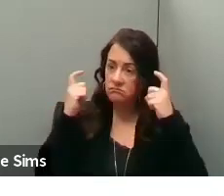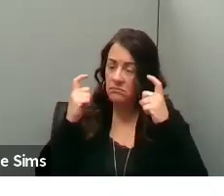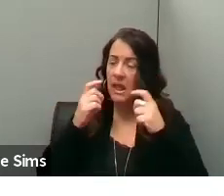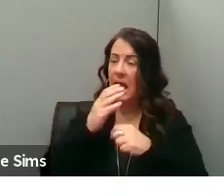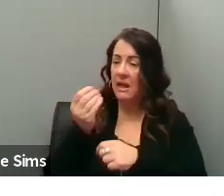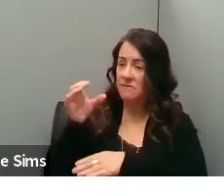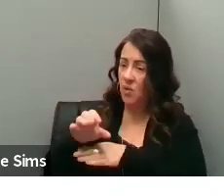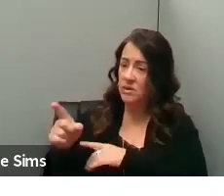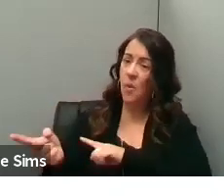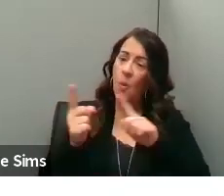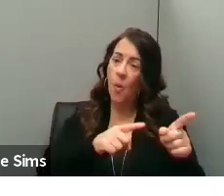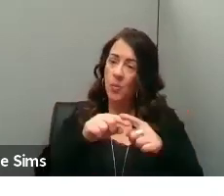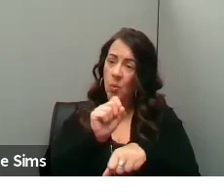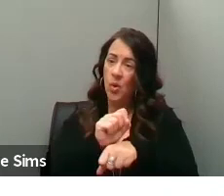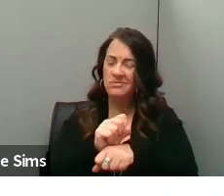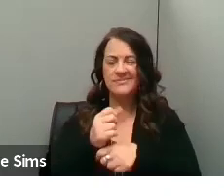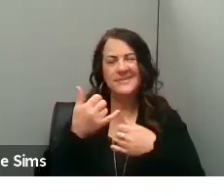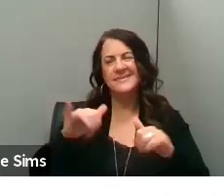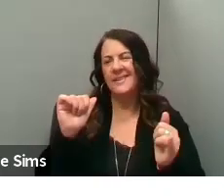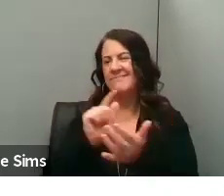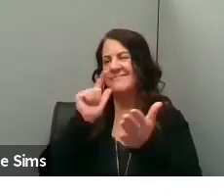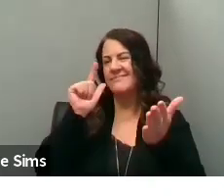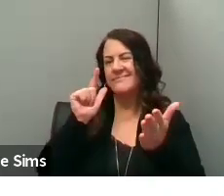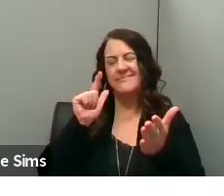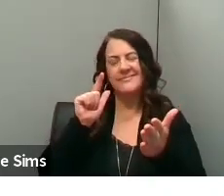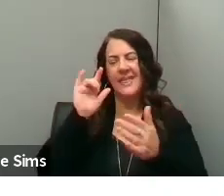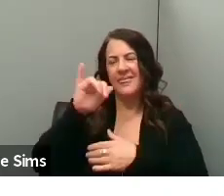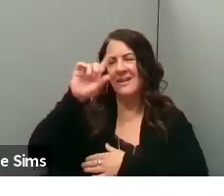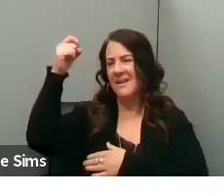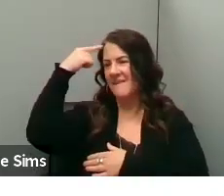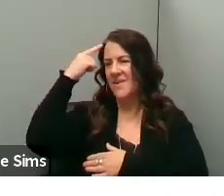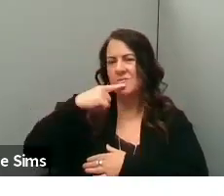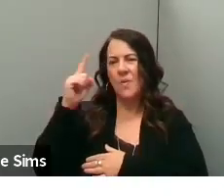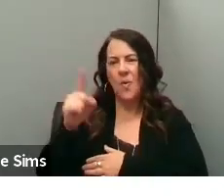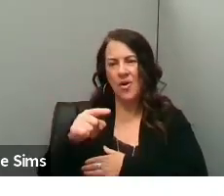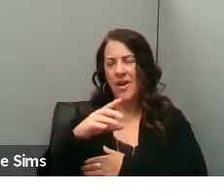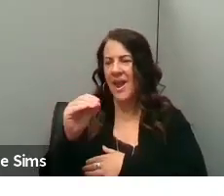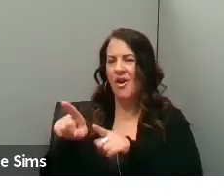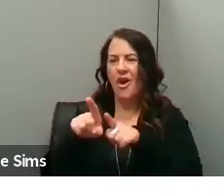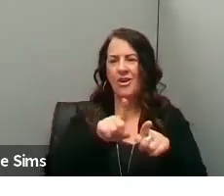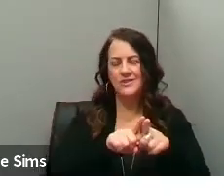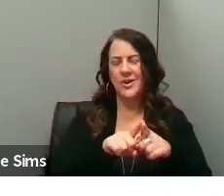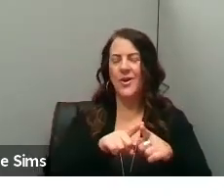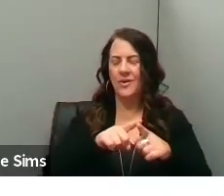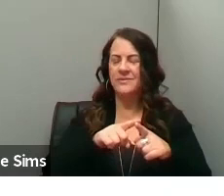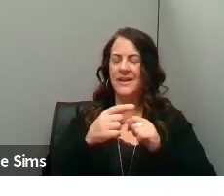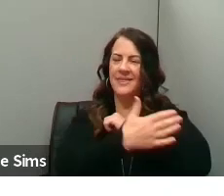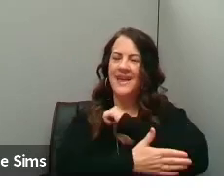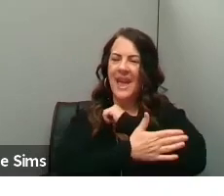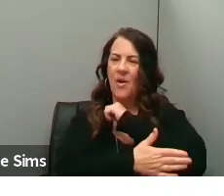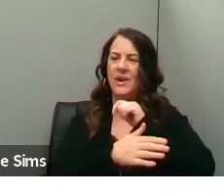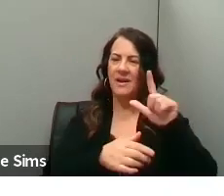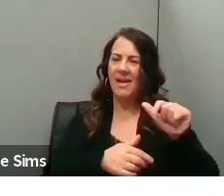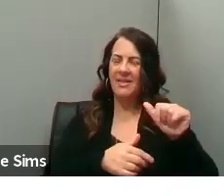work still violates the stay-at-home order that the governor has issued and also the stay-at-home order